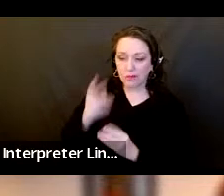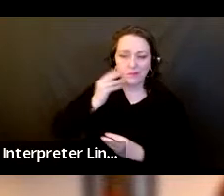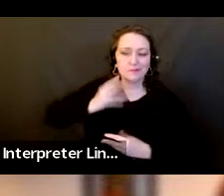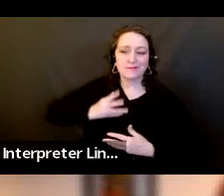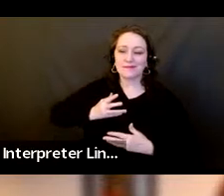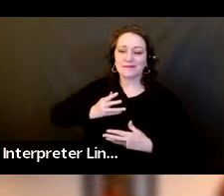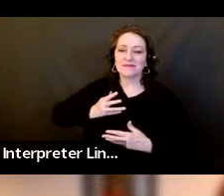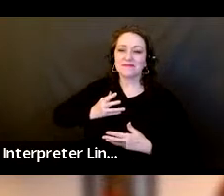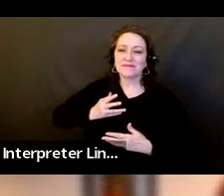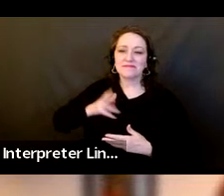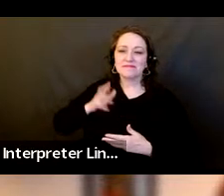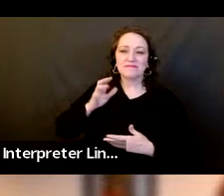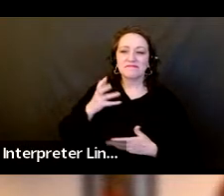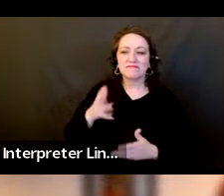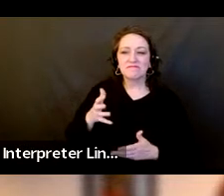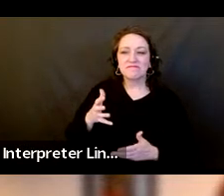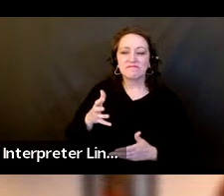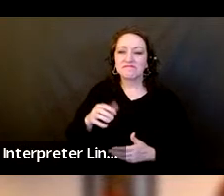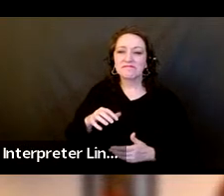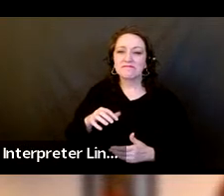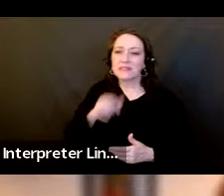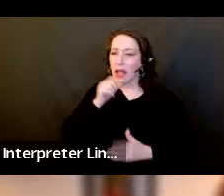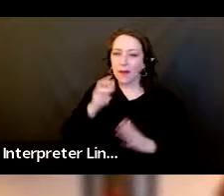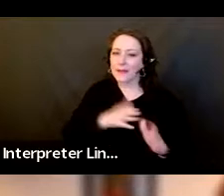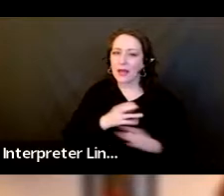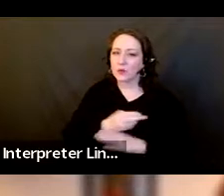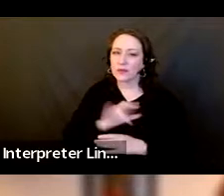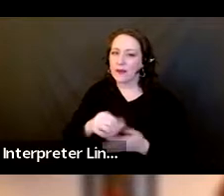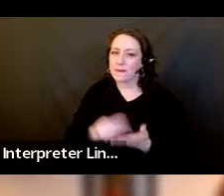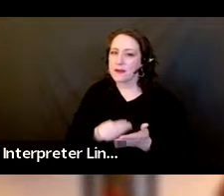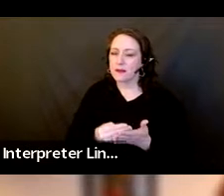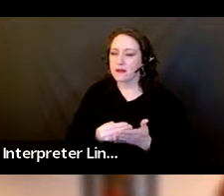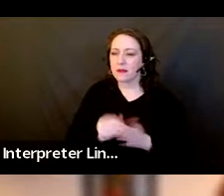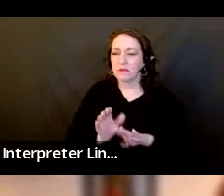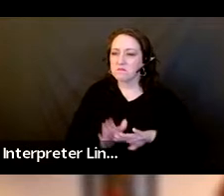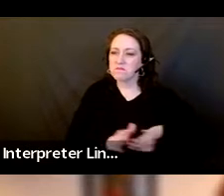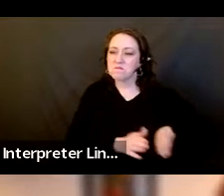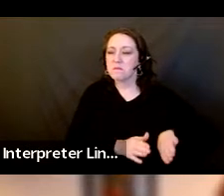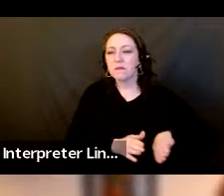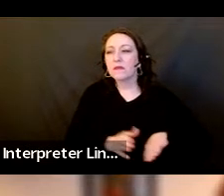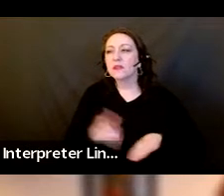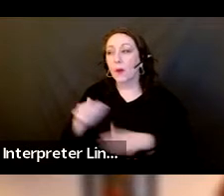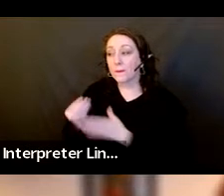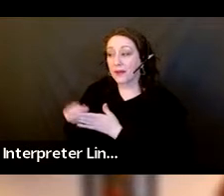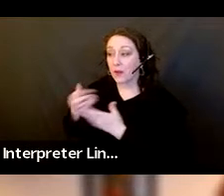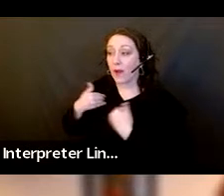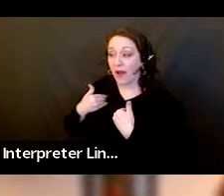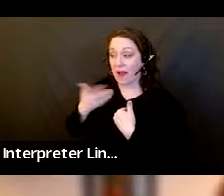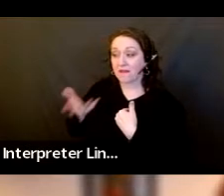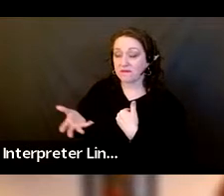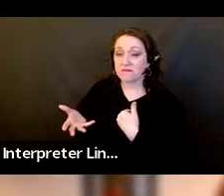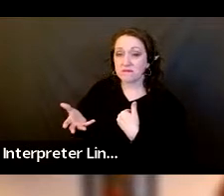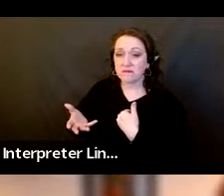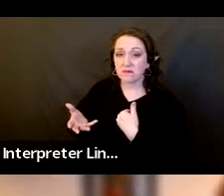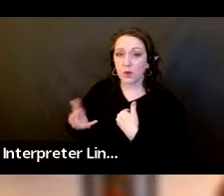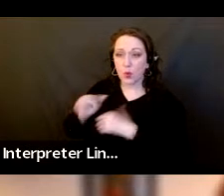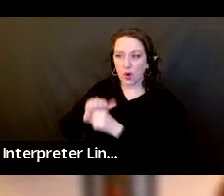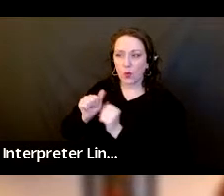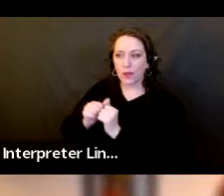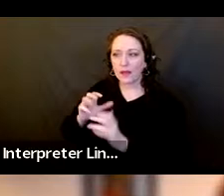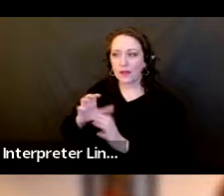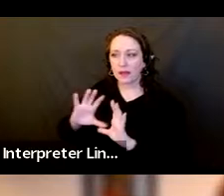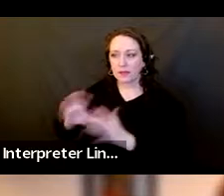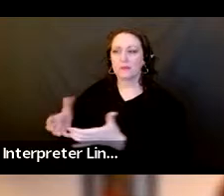know that we're not planning on using those funds. And so those are funds that we currently have and are working with the committee